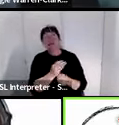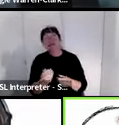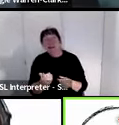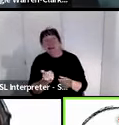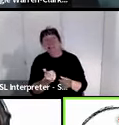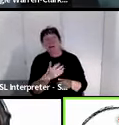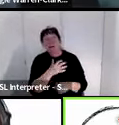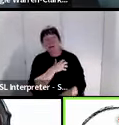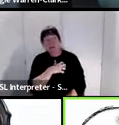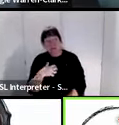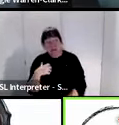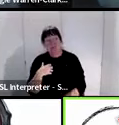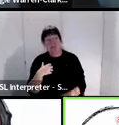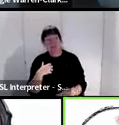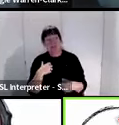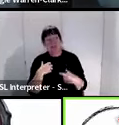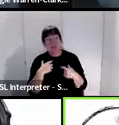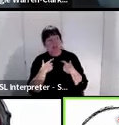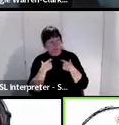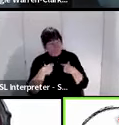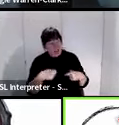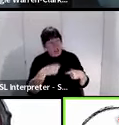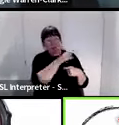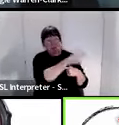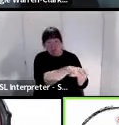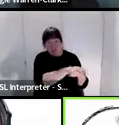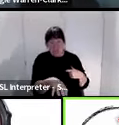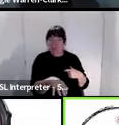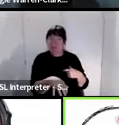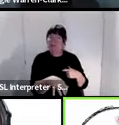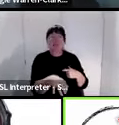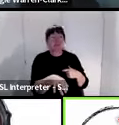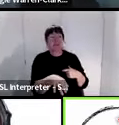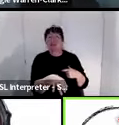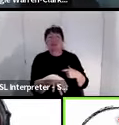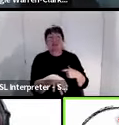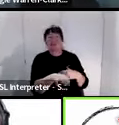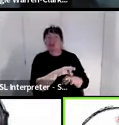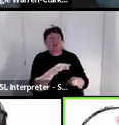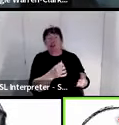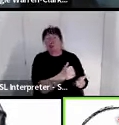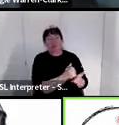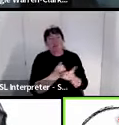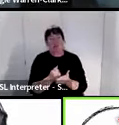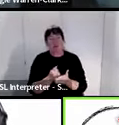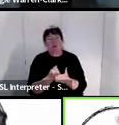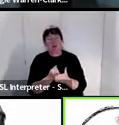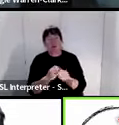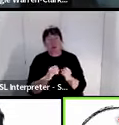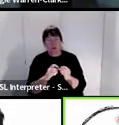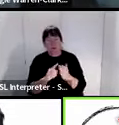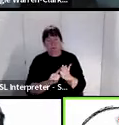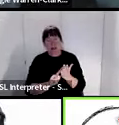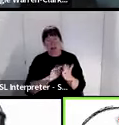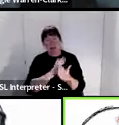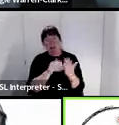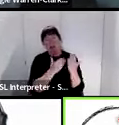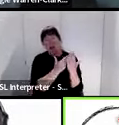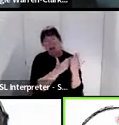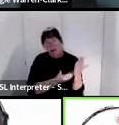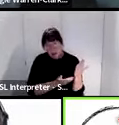struggled to support the bill. It was a huge challenge getting it across the line. And one of those reasons is that it was